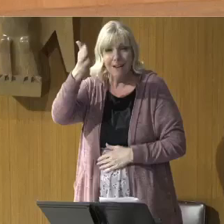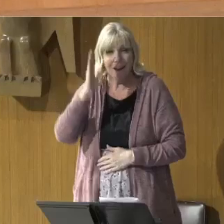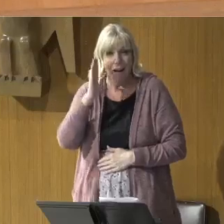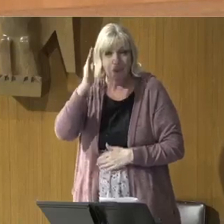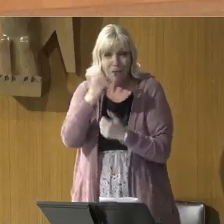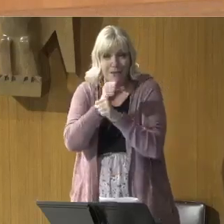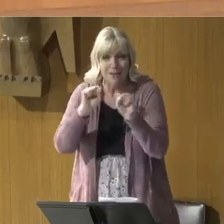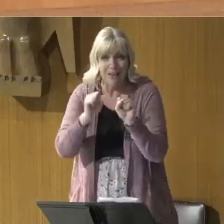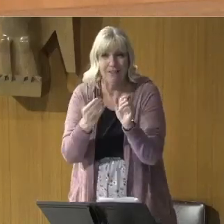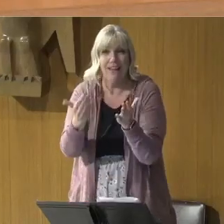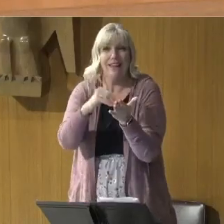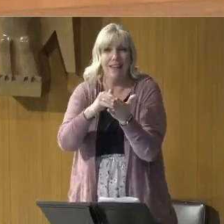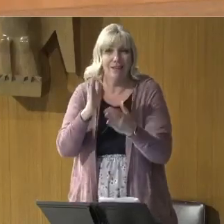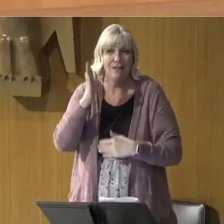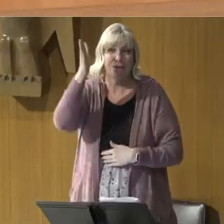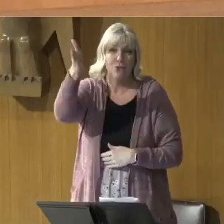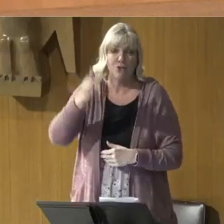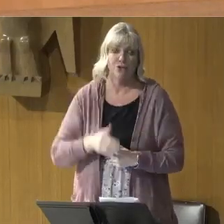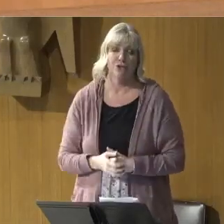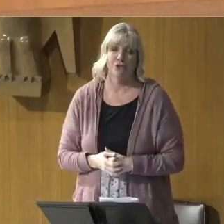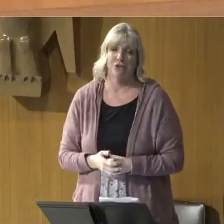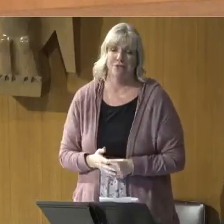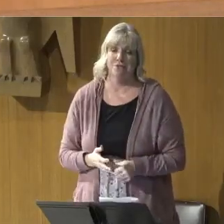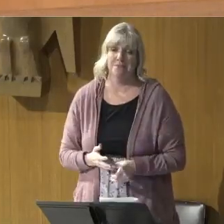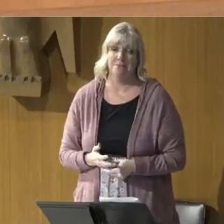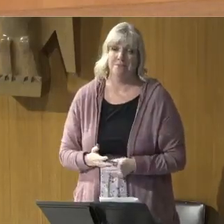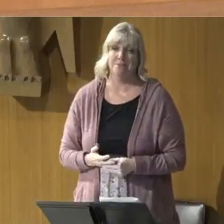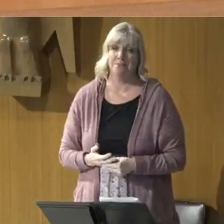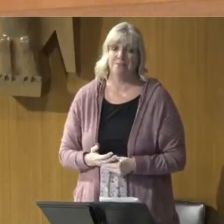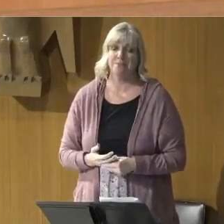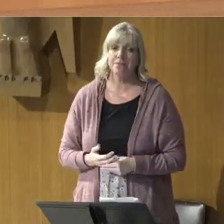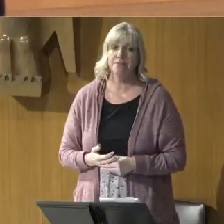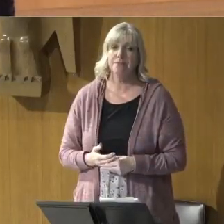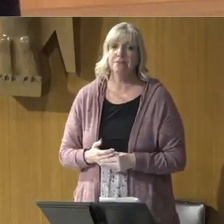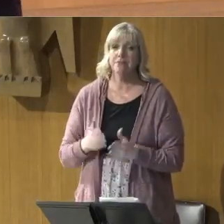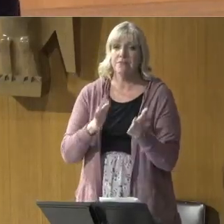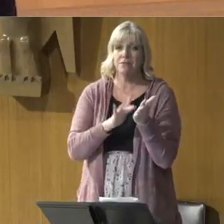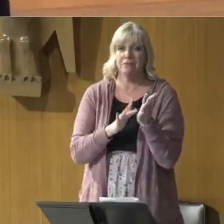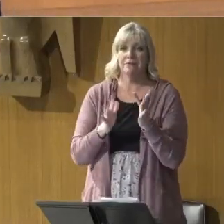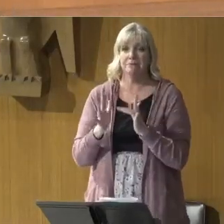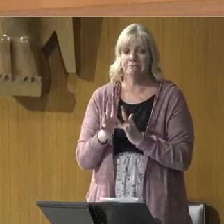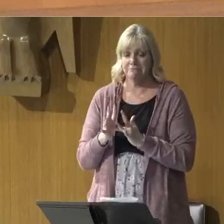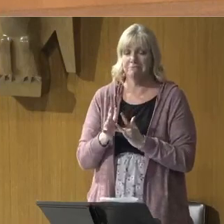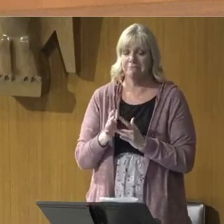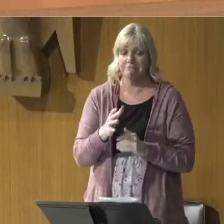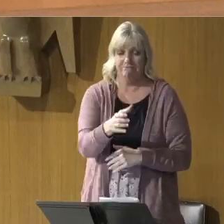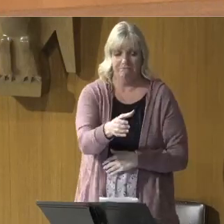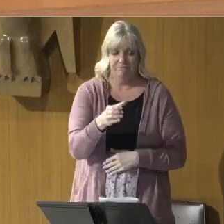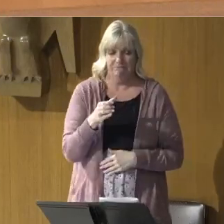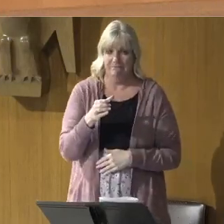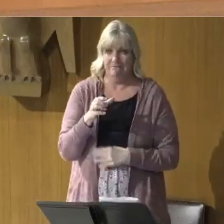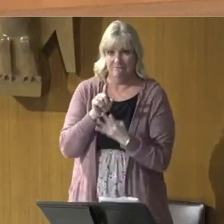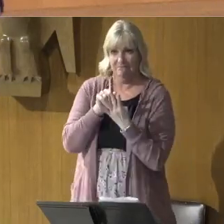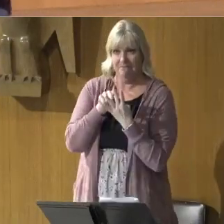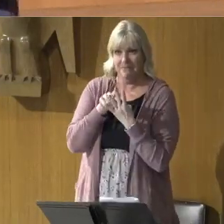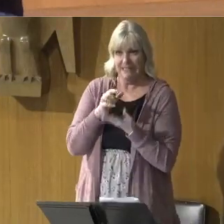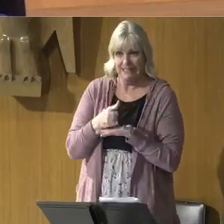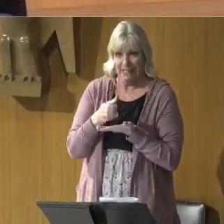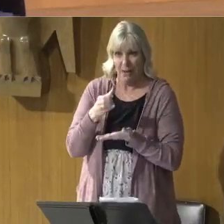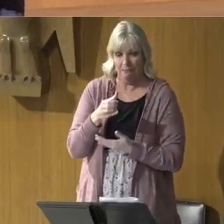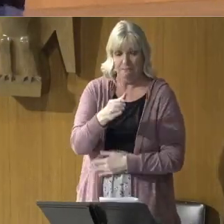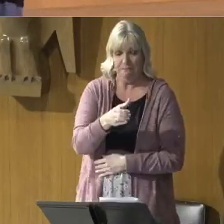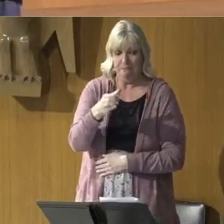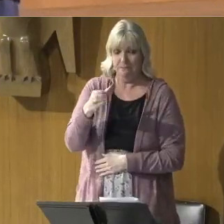again in the future. Well, Jesus takes this second cup and He adds to the story,